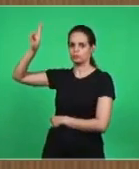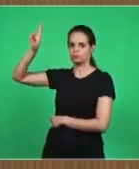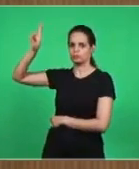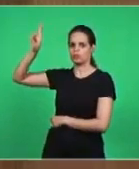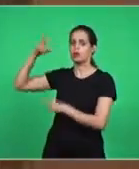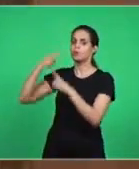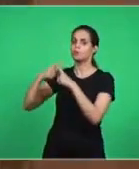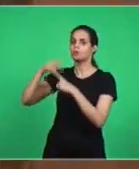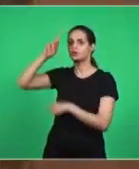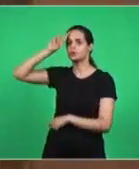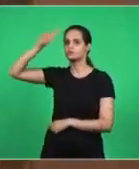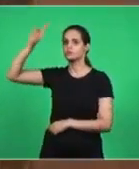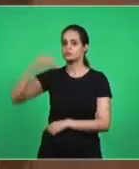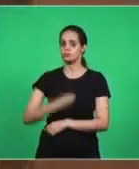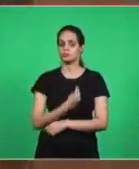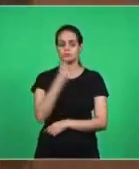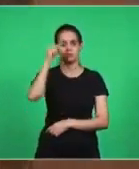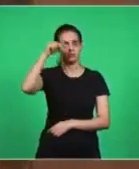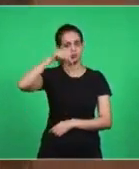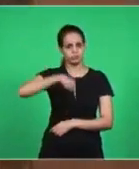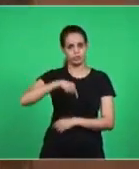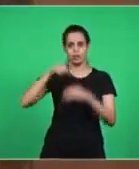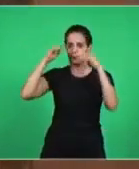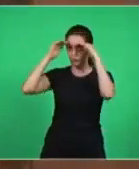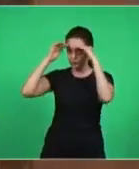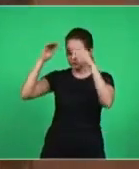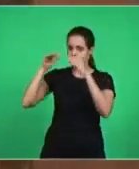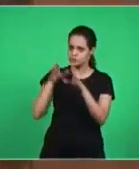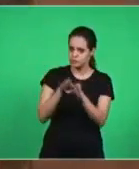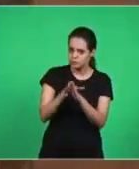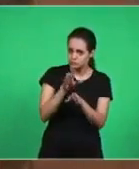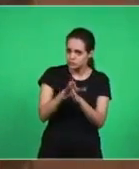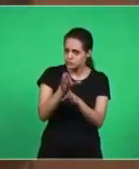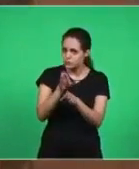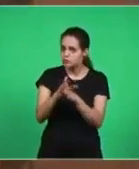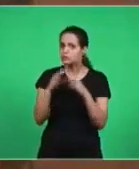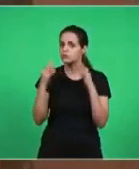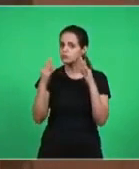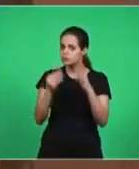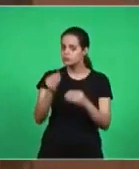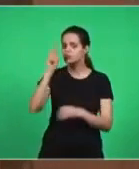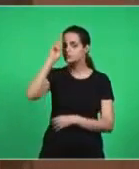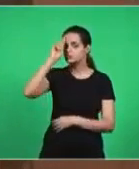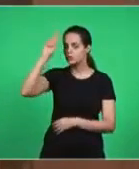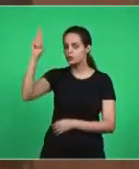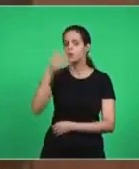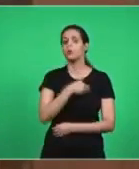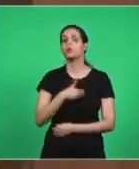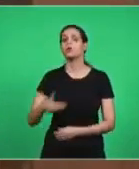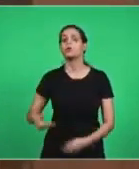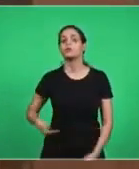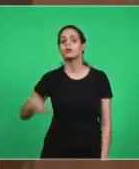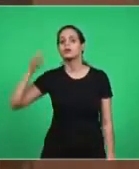our midst. Just a small comment. The government, the Holy Spirit.